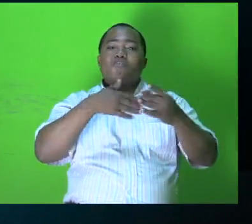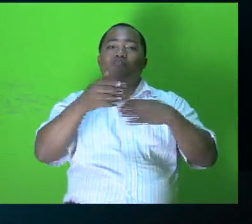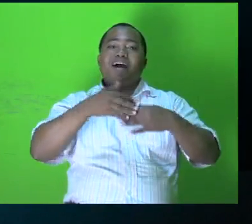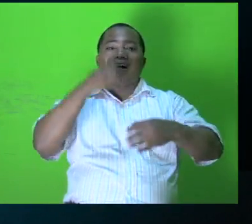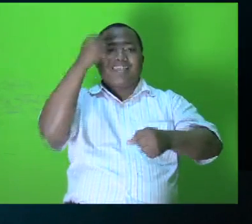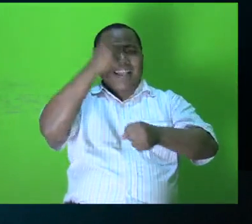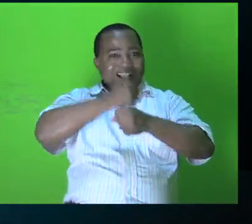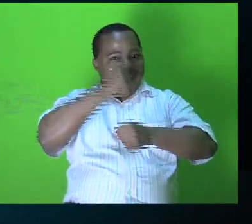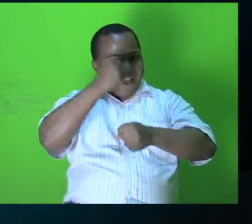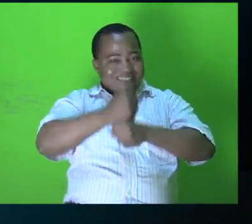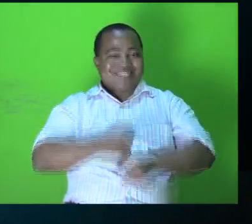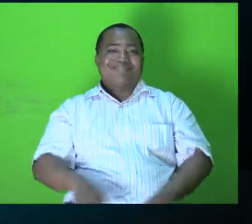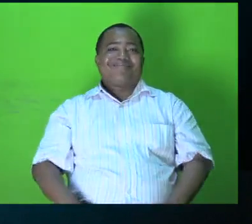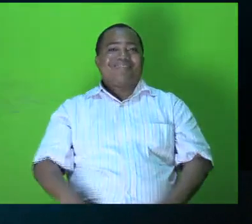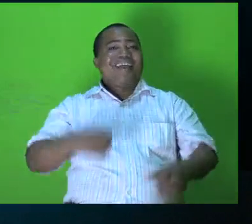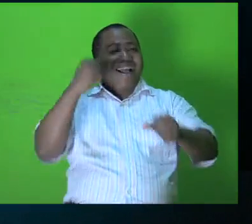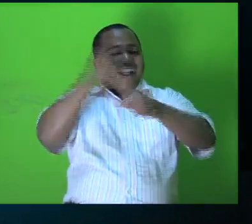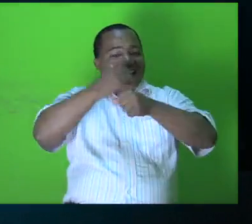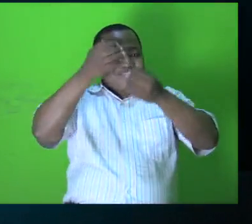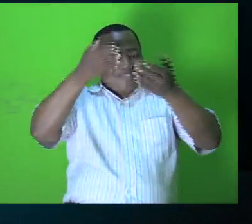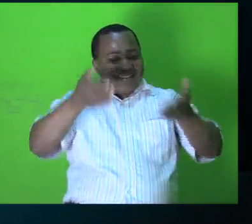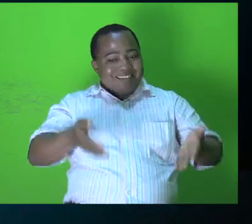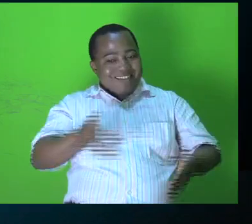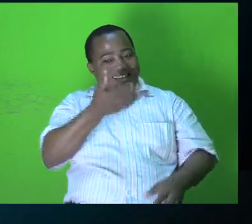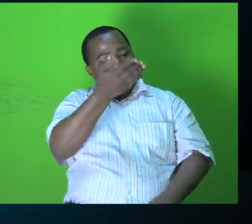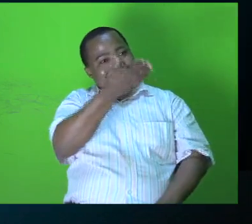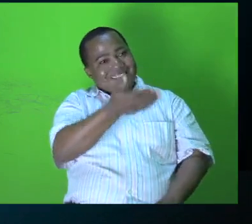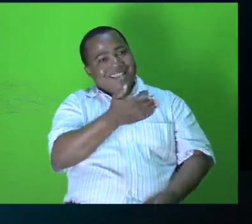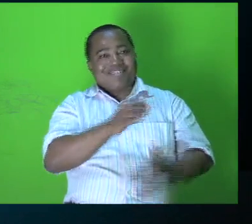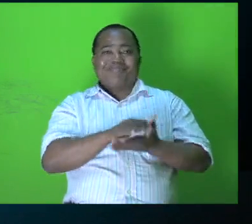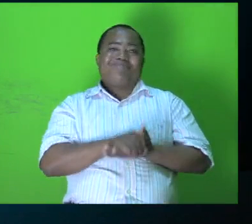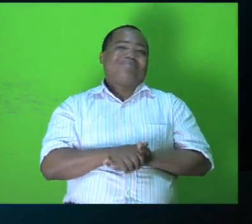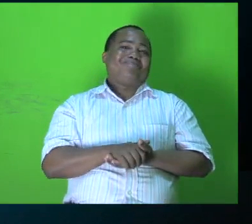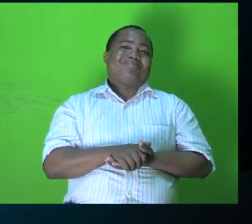Our task today is that.